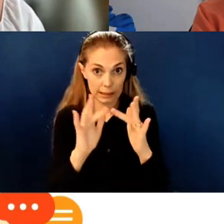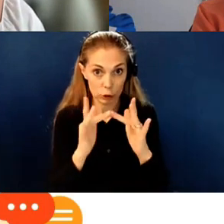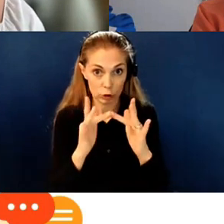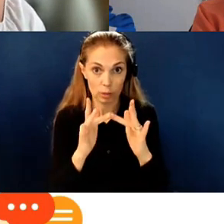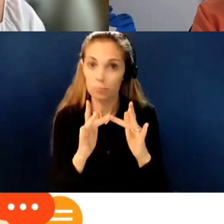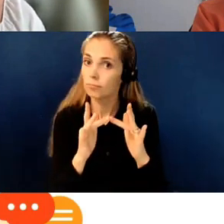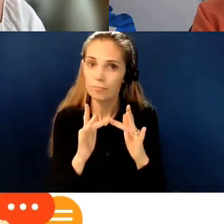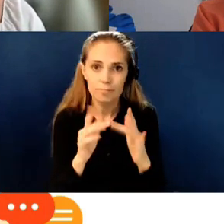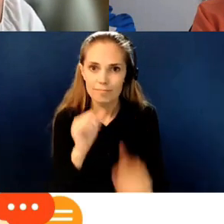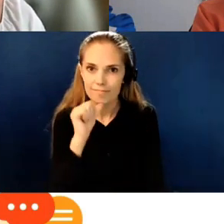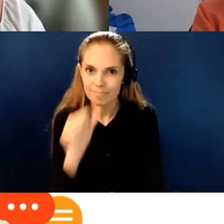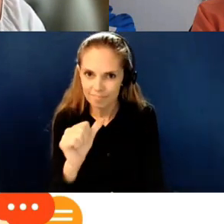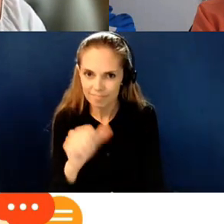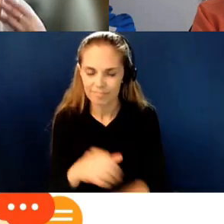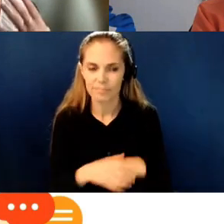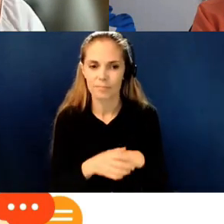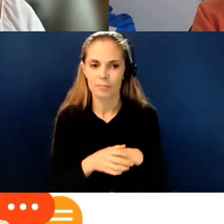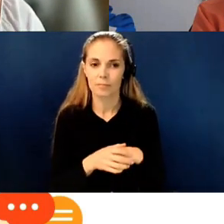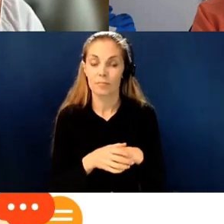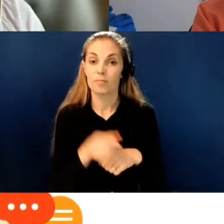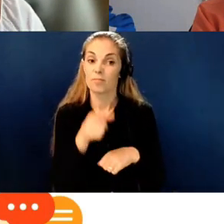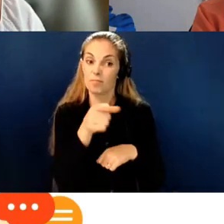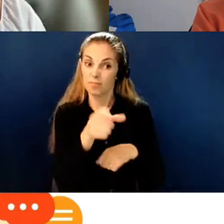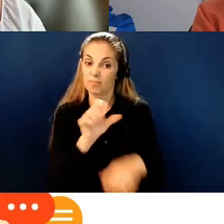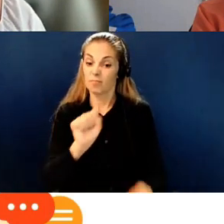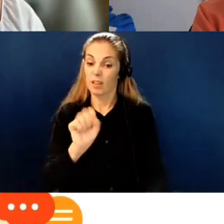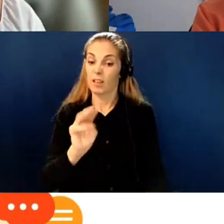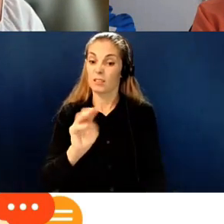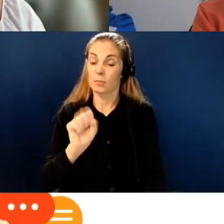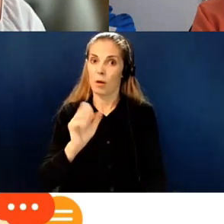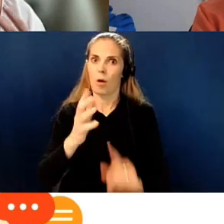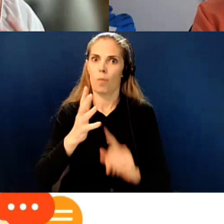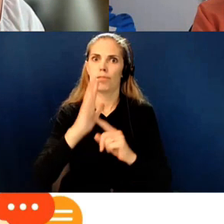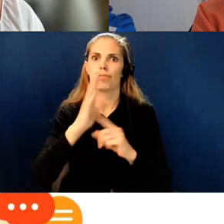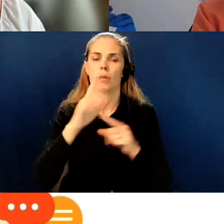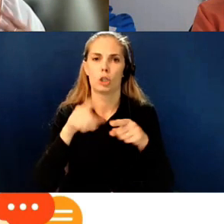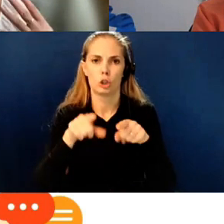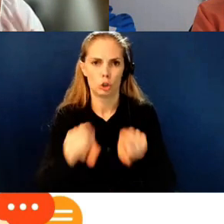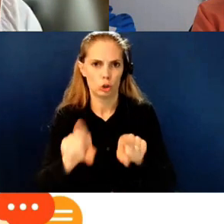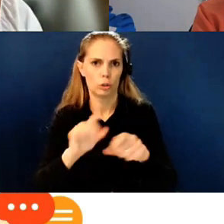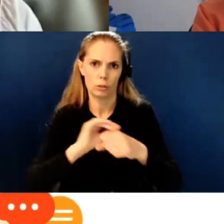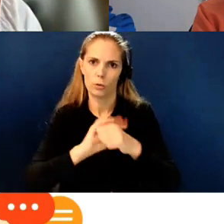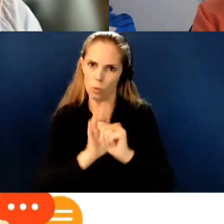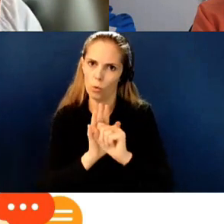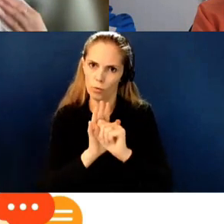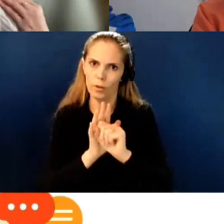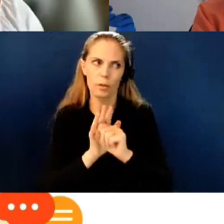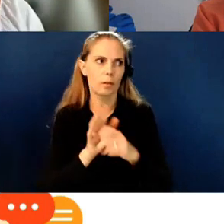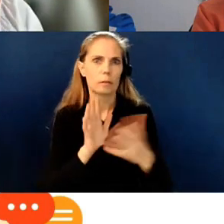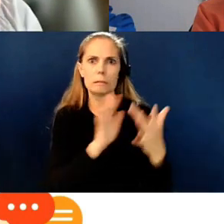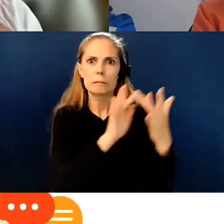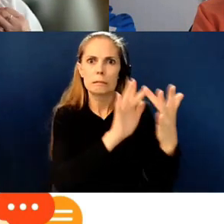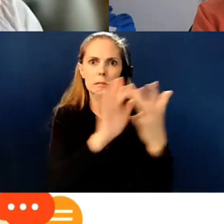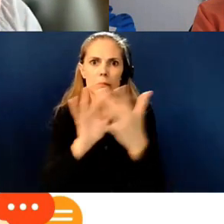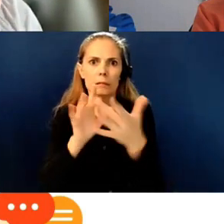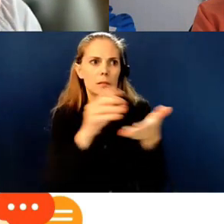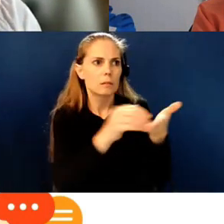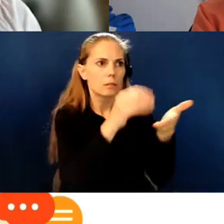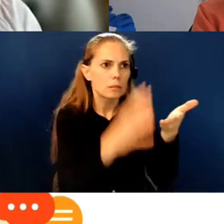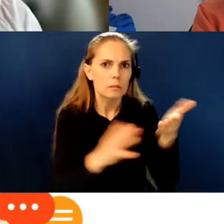lot during the COVID times when we were trying to reach to our learners, to our clients and connectors to make sure that